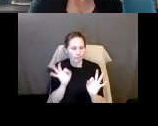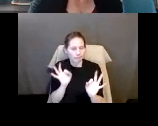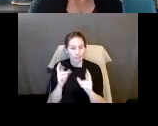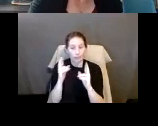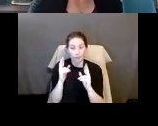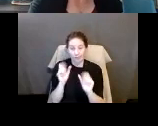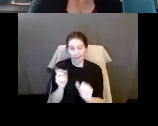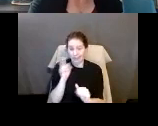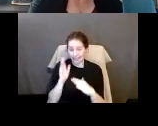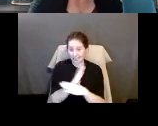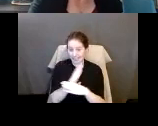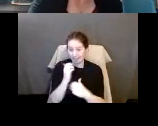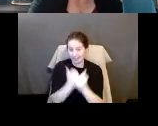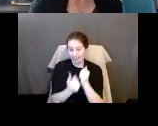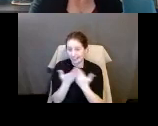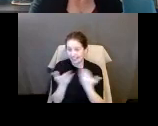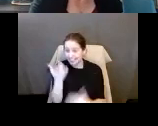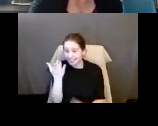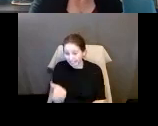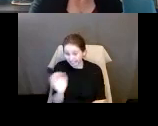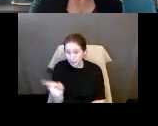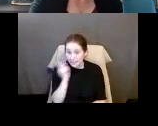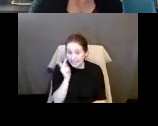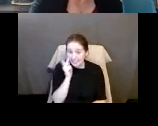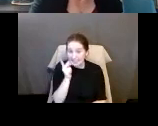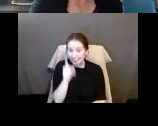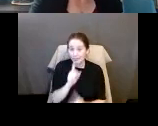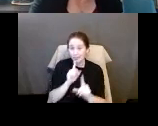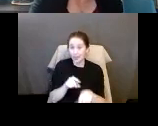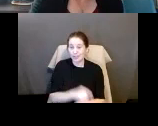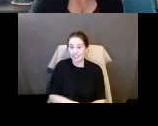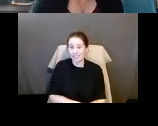hopefully I can share all of this with you guys. Do you actually see the results?